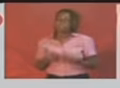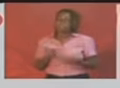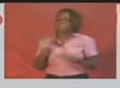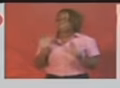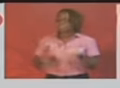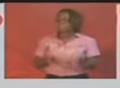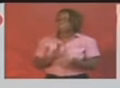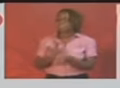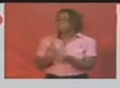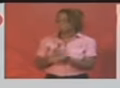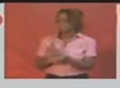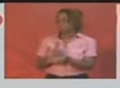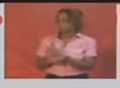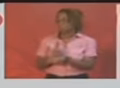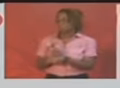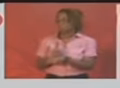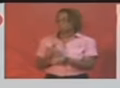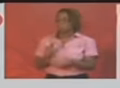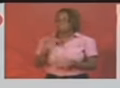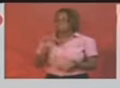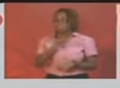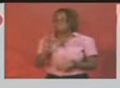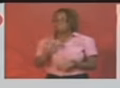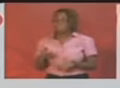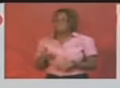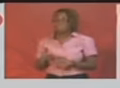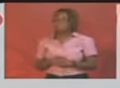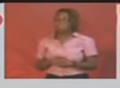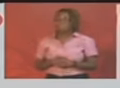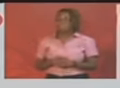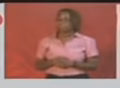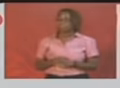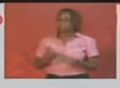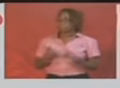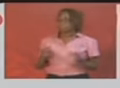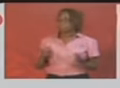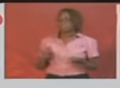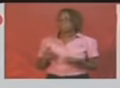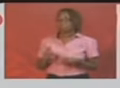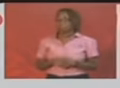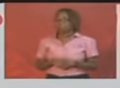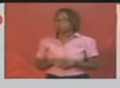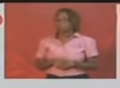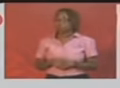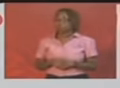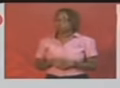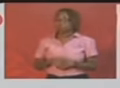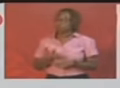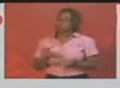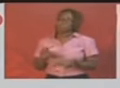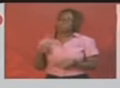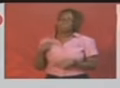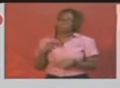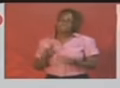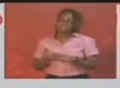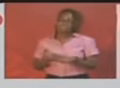slightly differing groups that you want to use it in, but that will more than likely be determined at a national level in terms of target